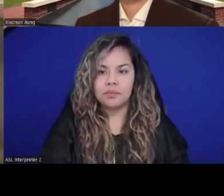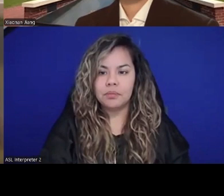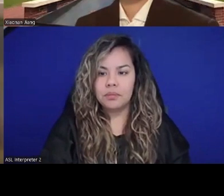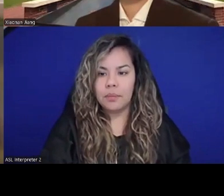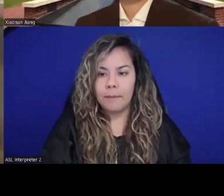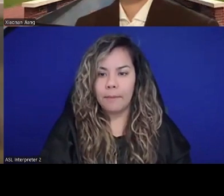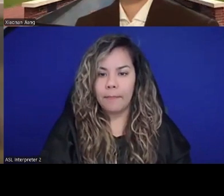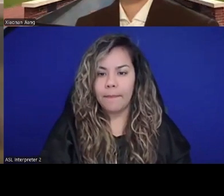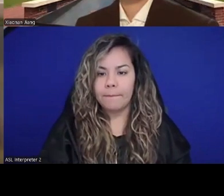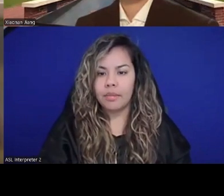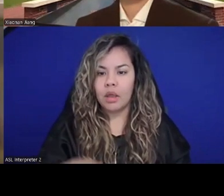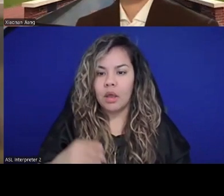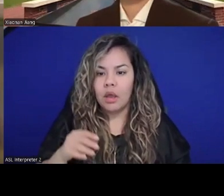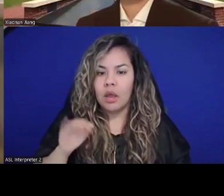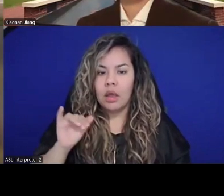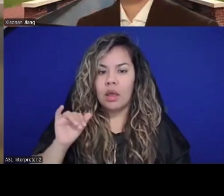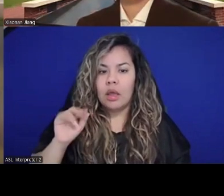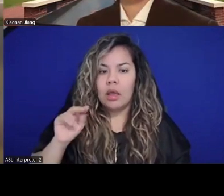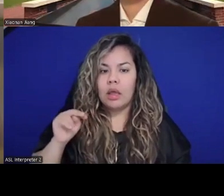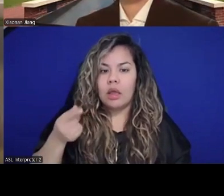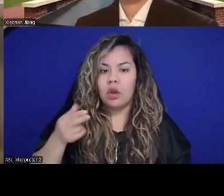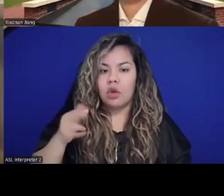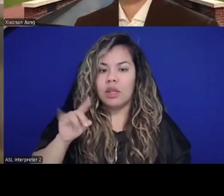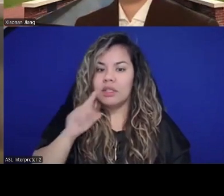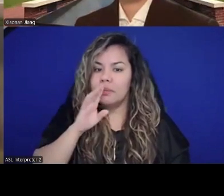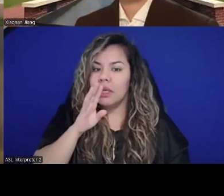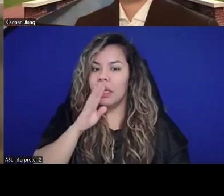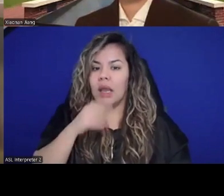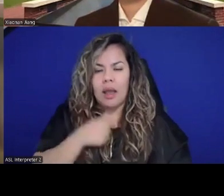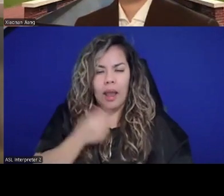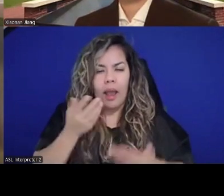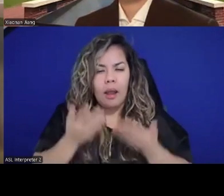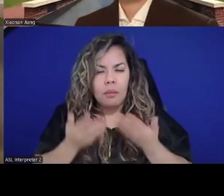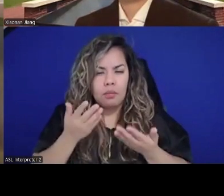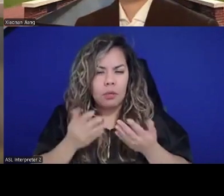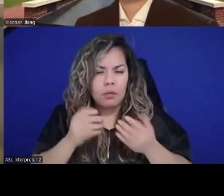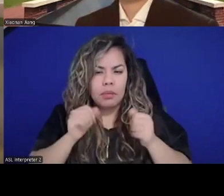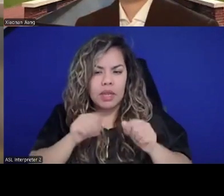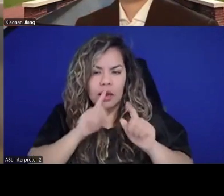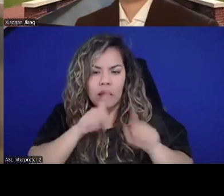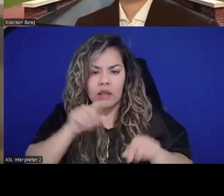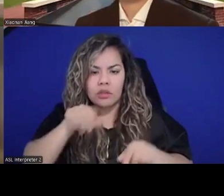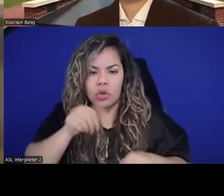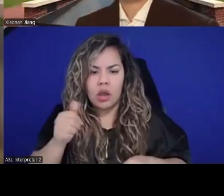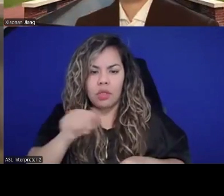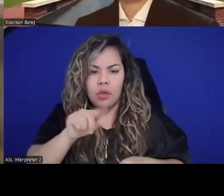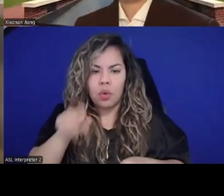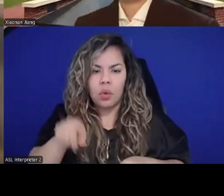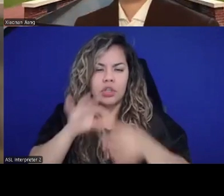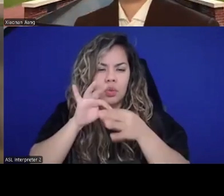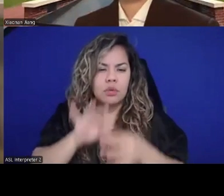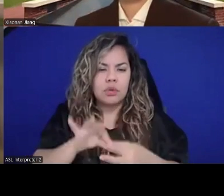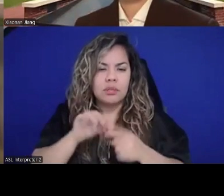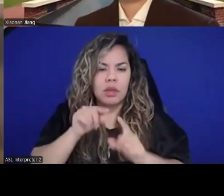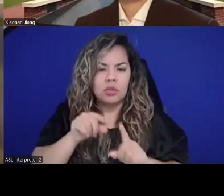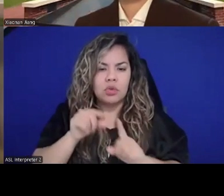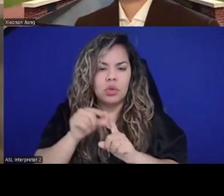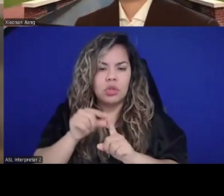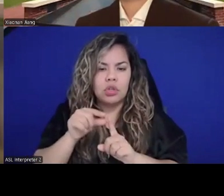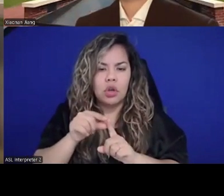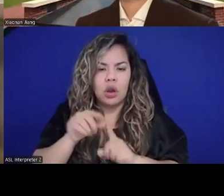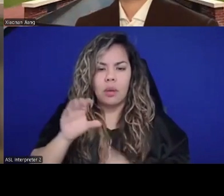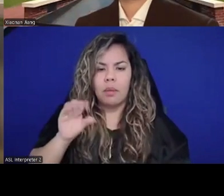And I probably answer to another question with respect to the term